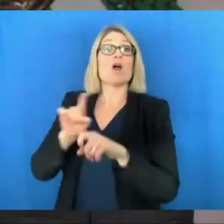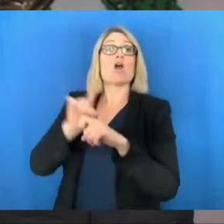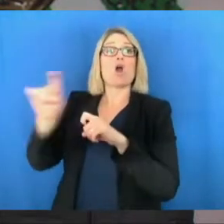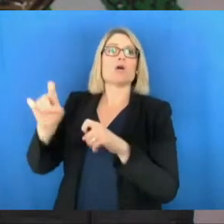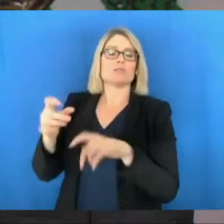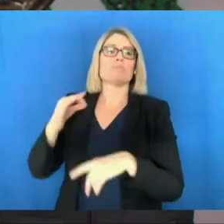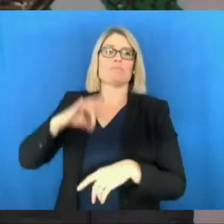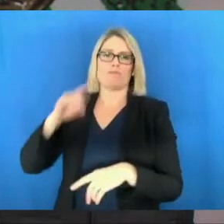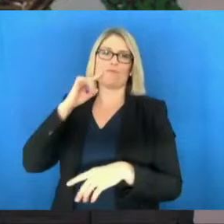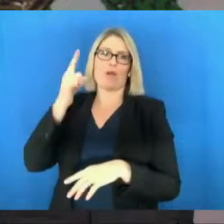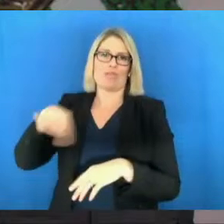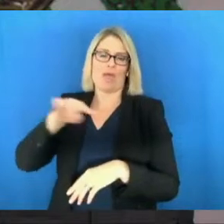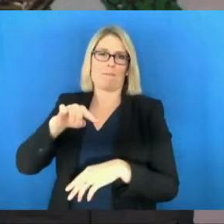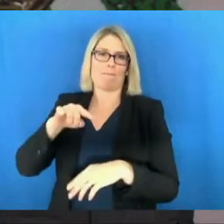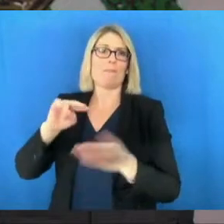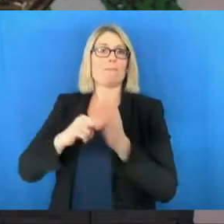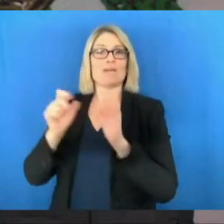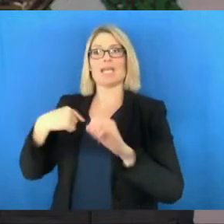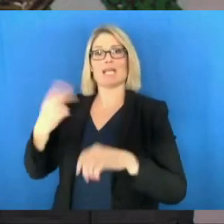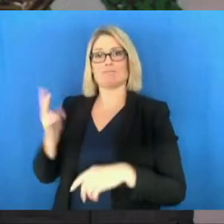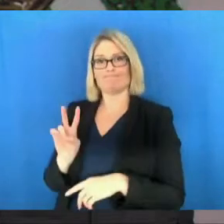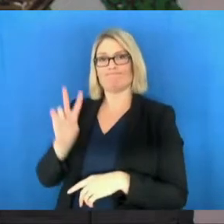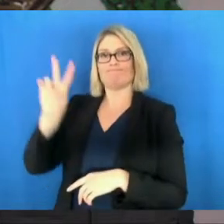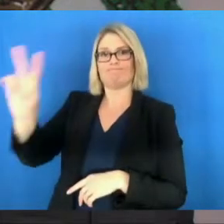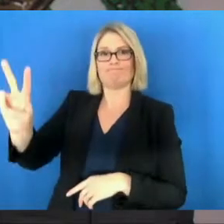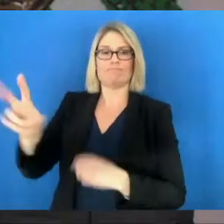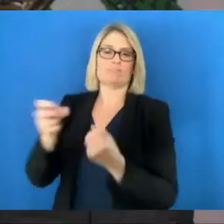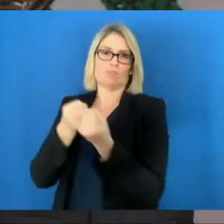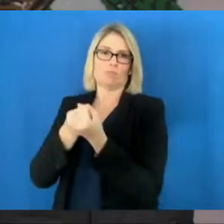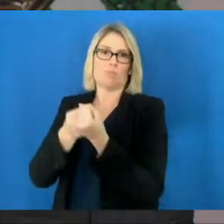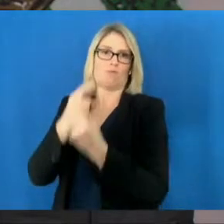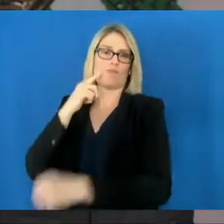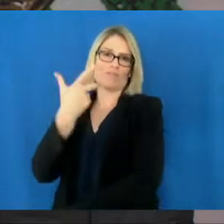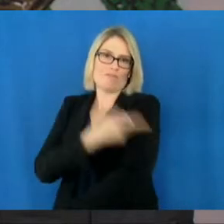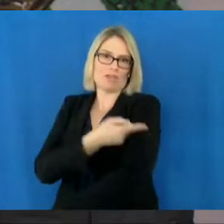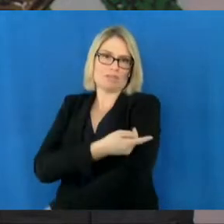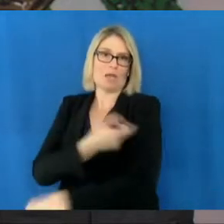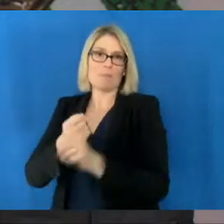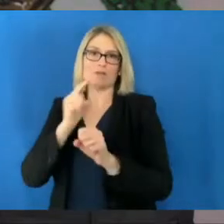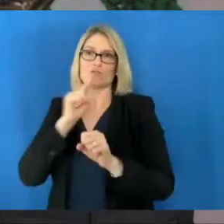people who can be there with their family member at the time and making sure those